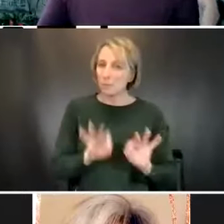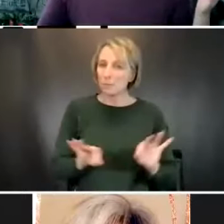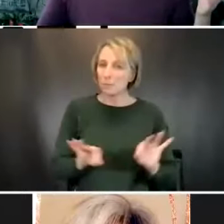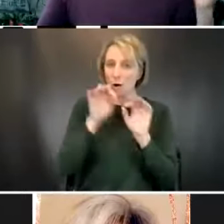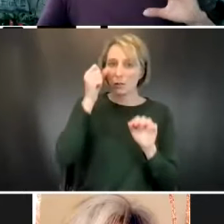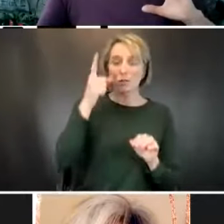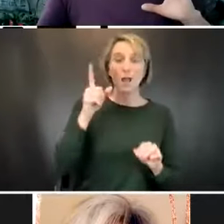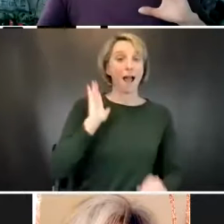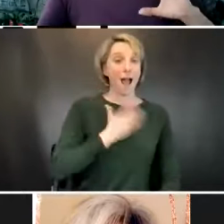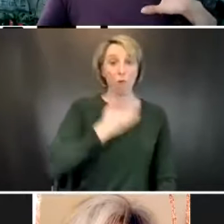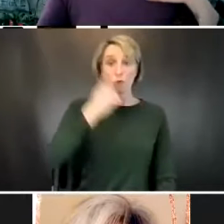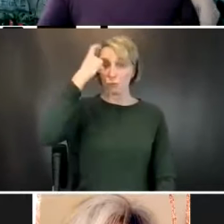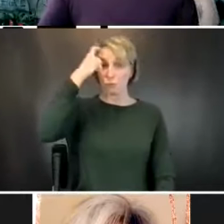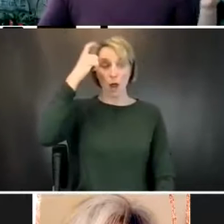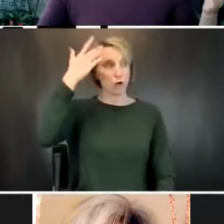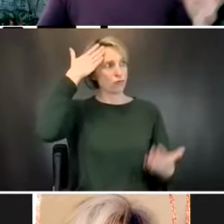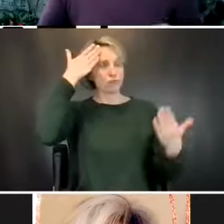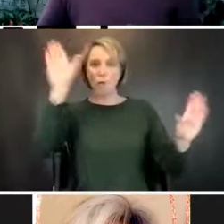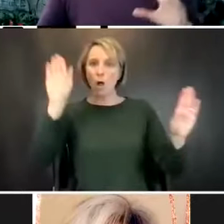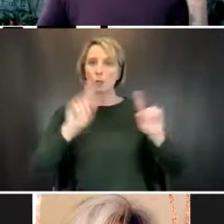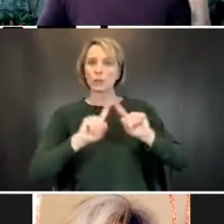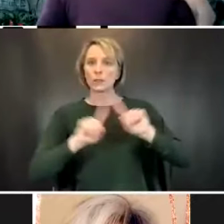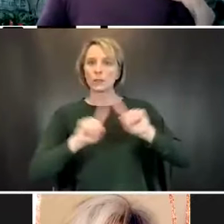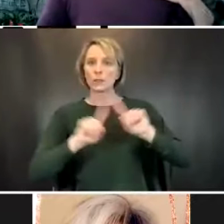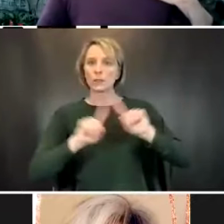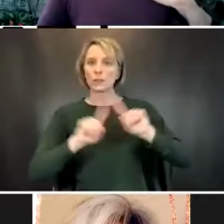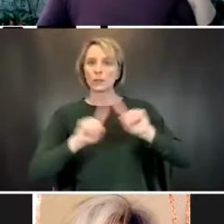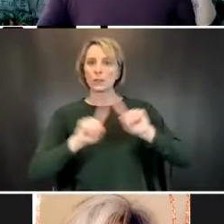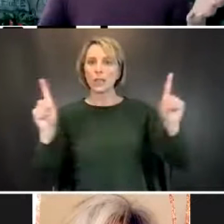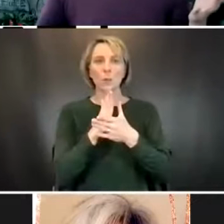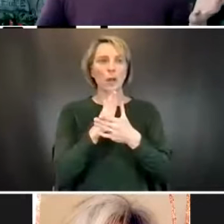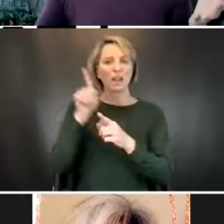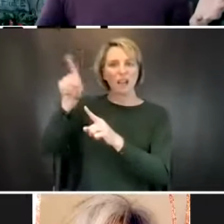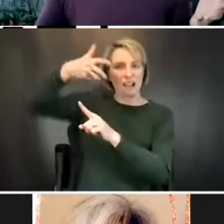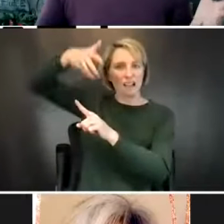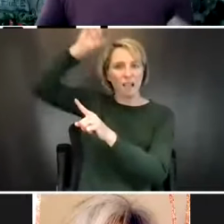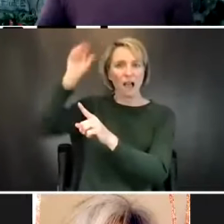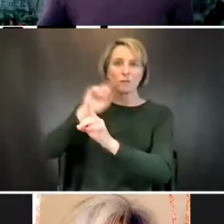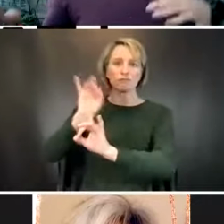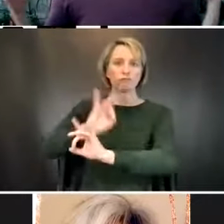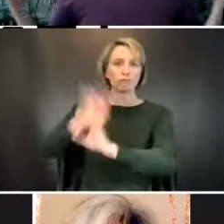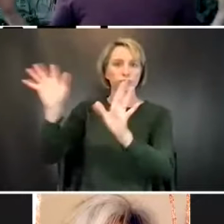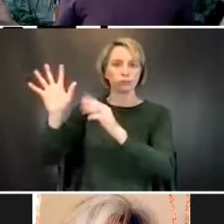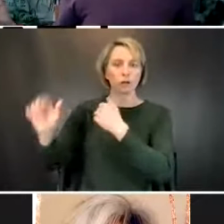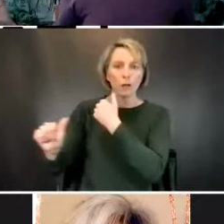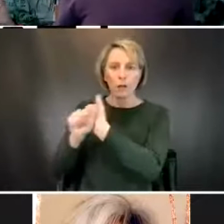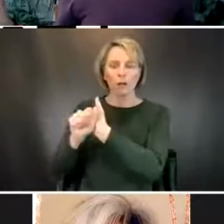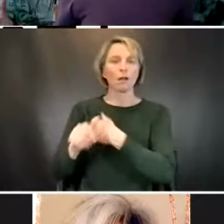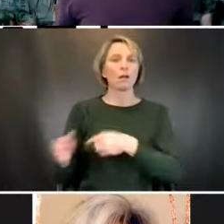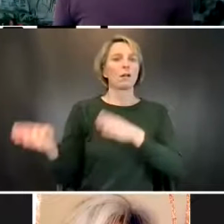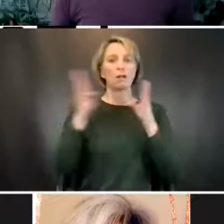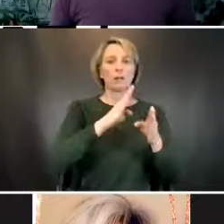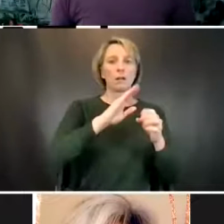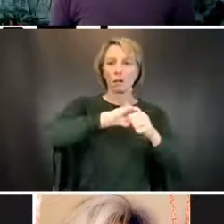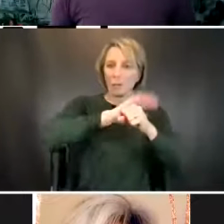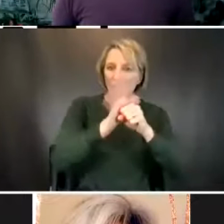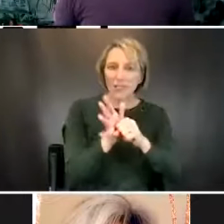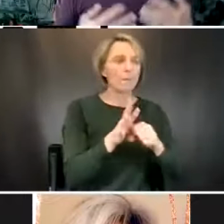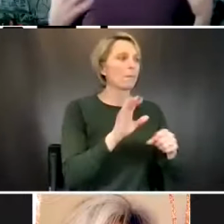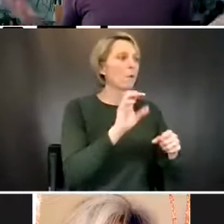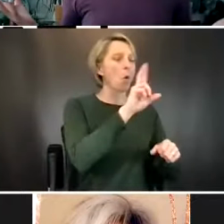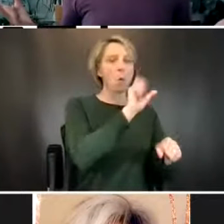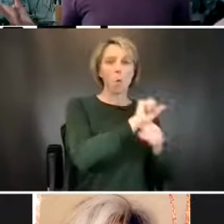a pandemic or a lion or a deadline at work and a perceived one. So